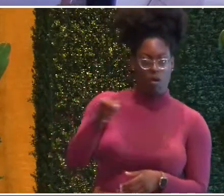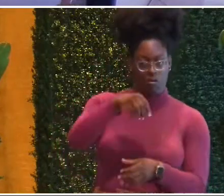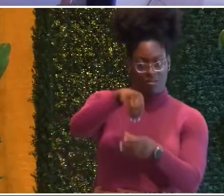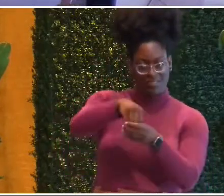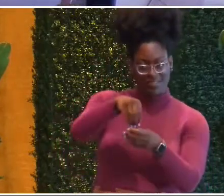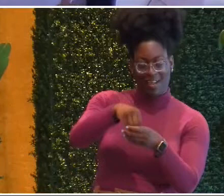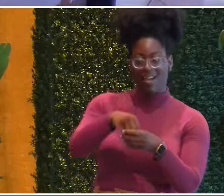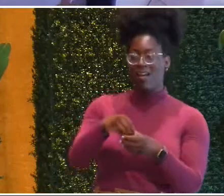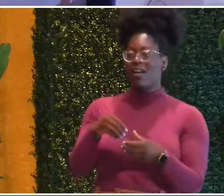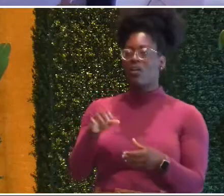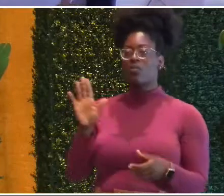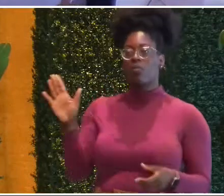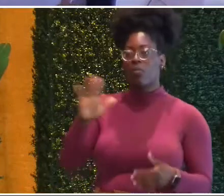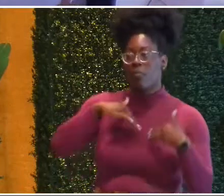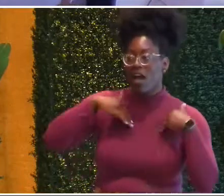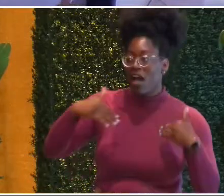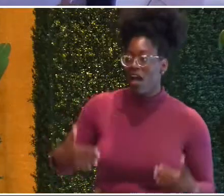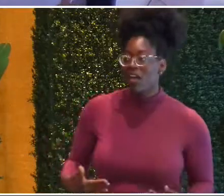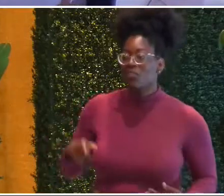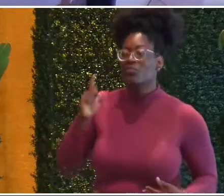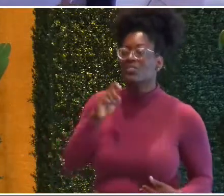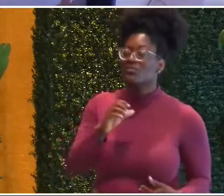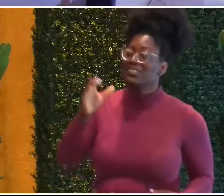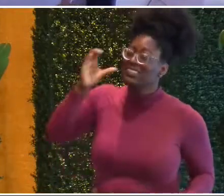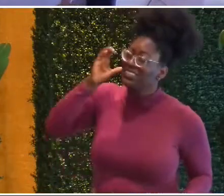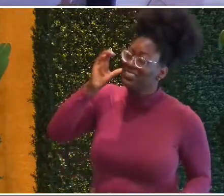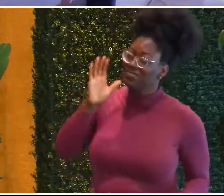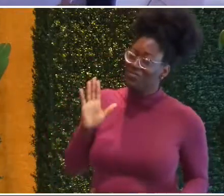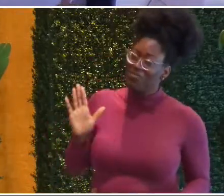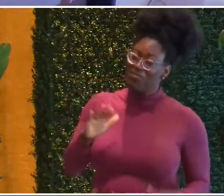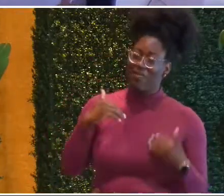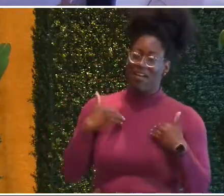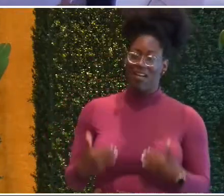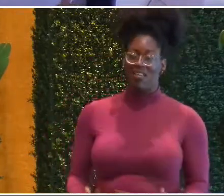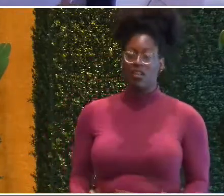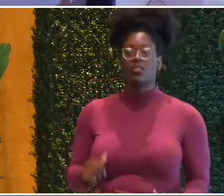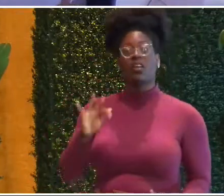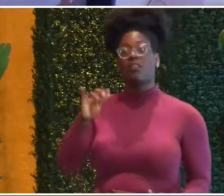listening to them. Because if you keep running ragged, there will be nothing left.